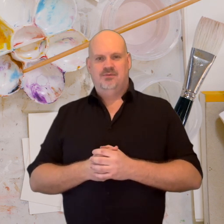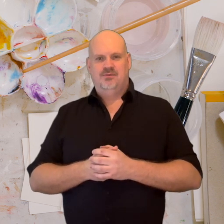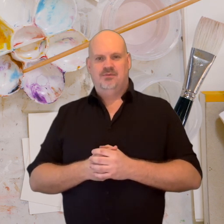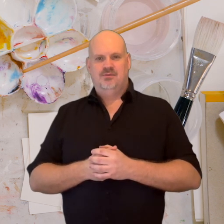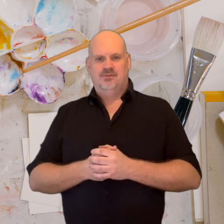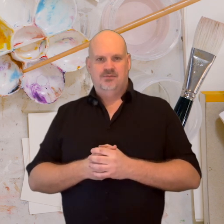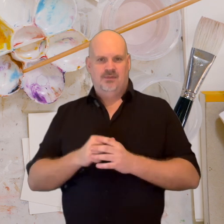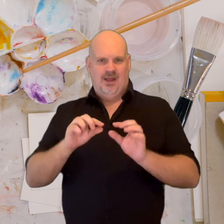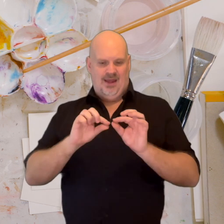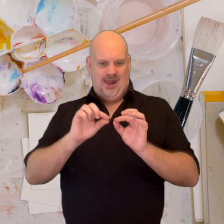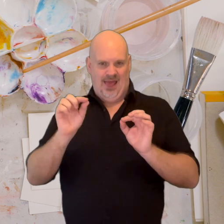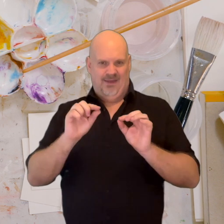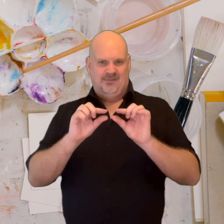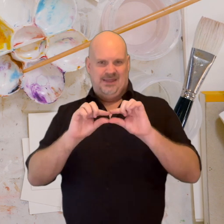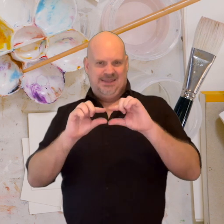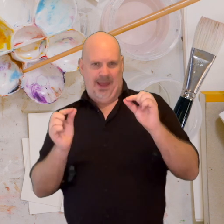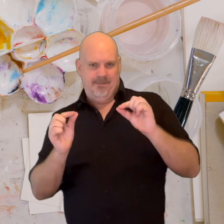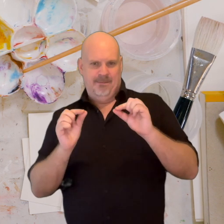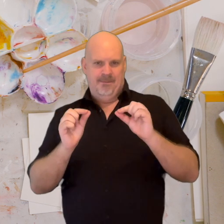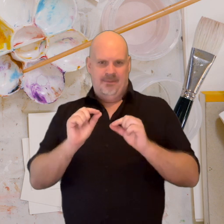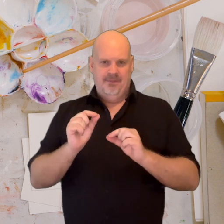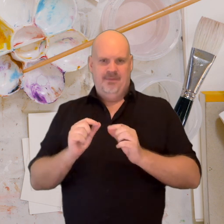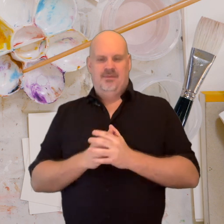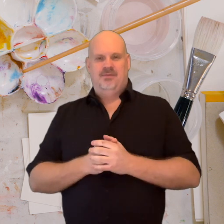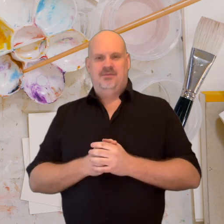some stems and leaves.